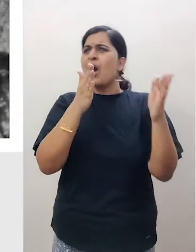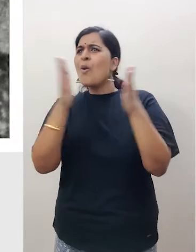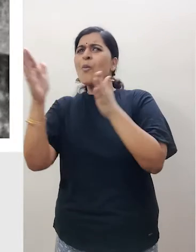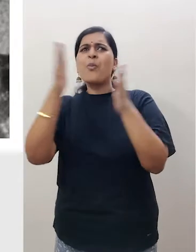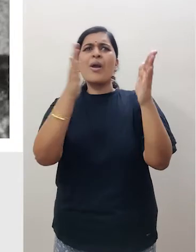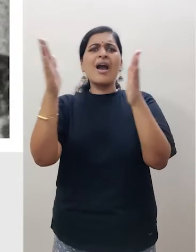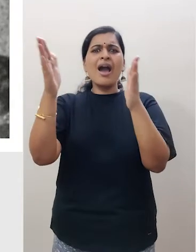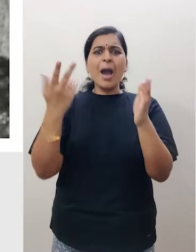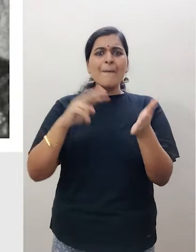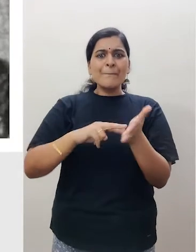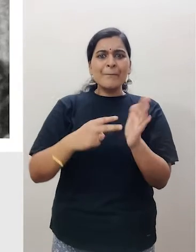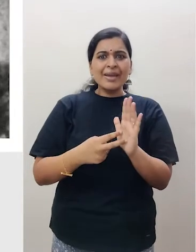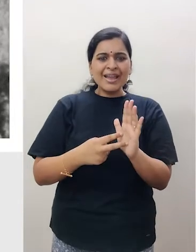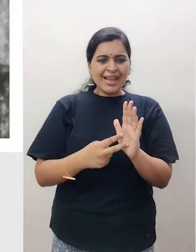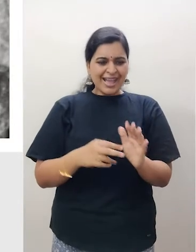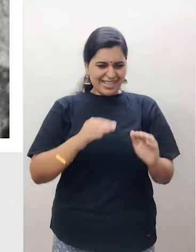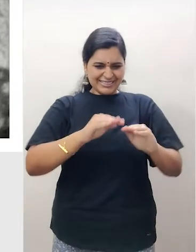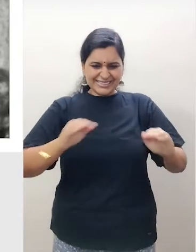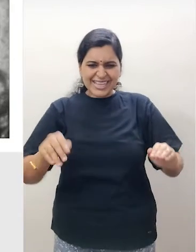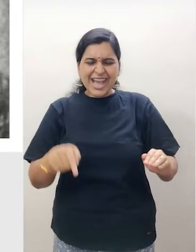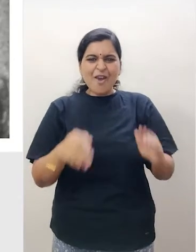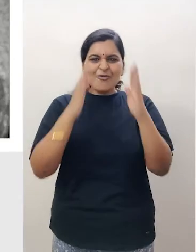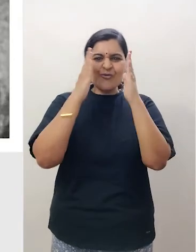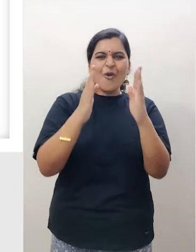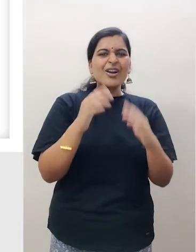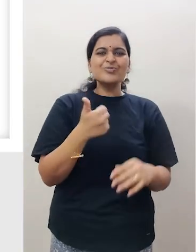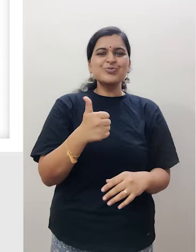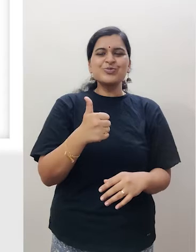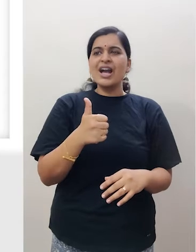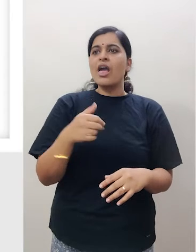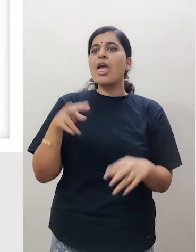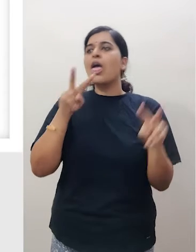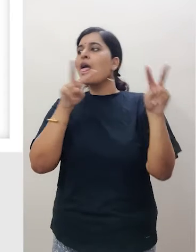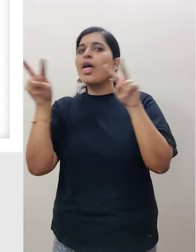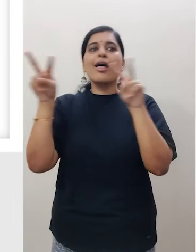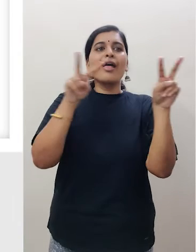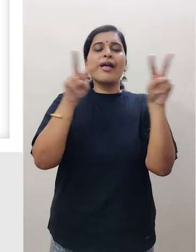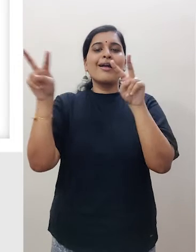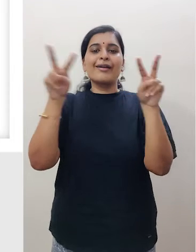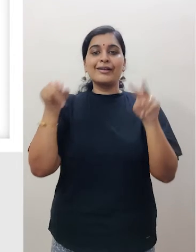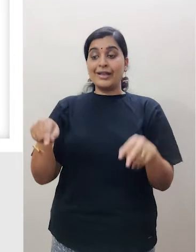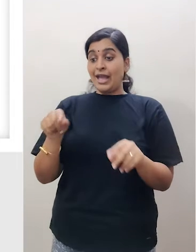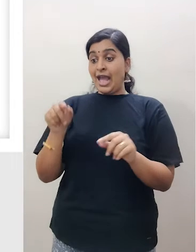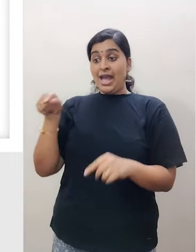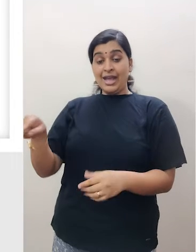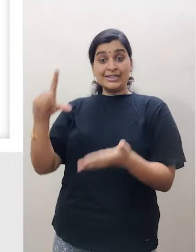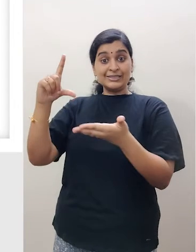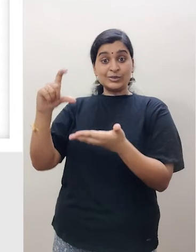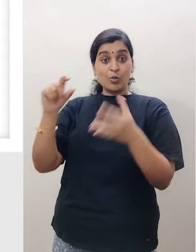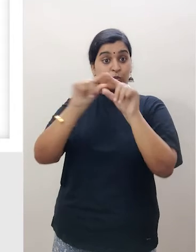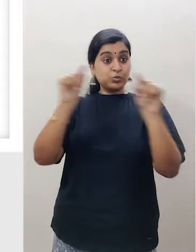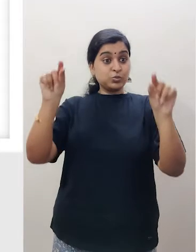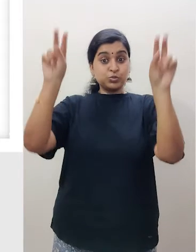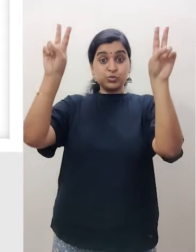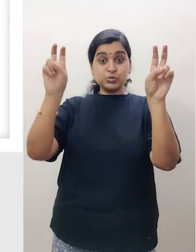young children as their attention seems to be elsewhere. Unlike the documentary title of the image, reminiscent of